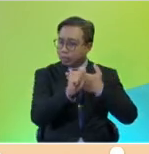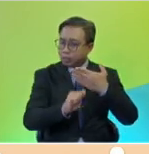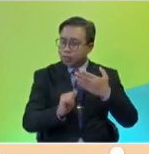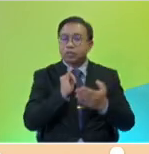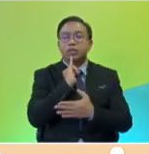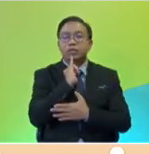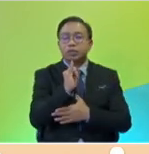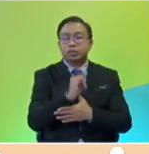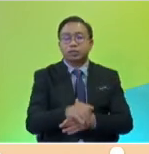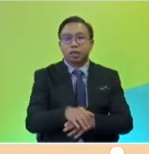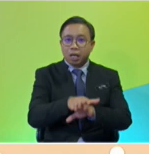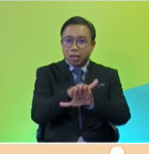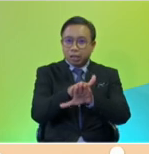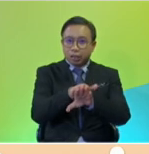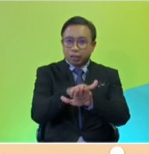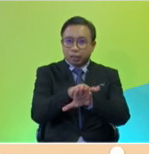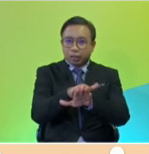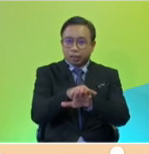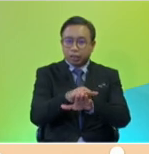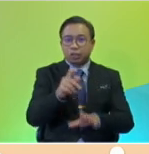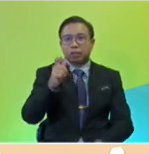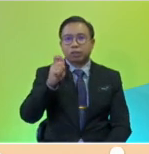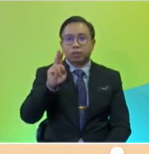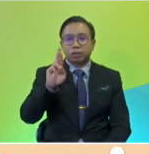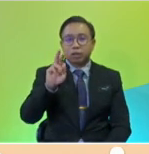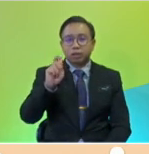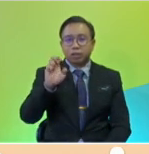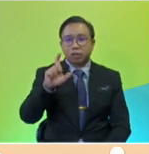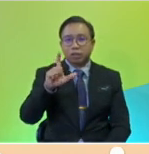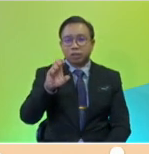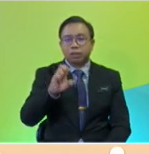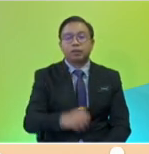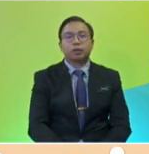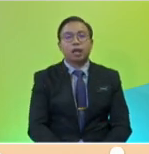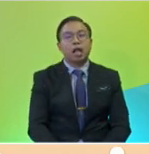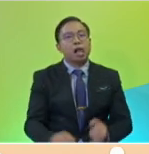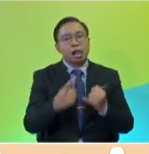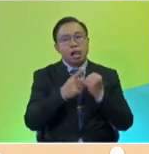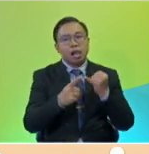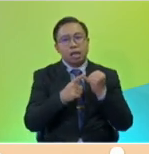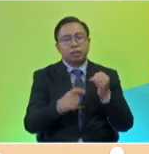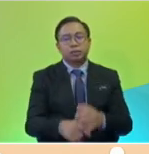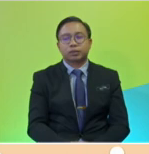is turtle. Turtle. And last but not least,